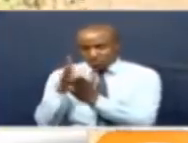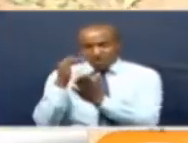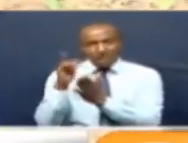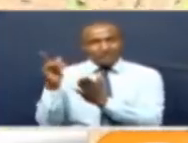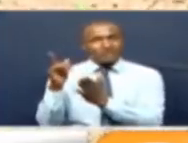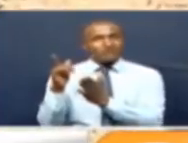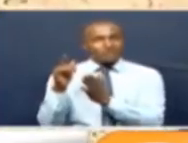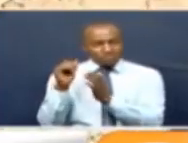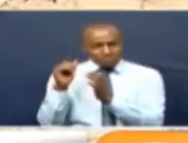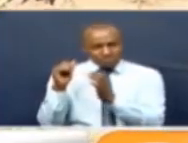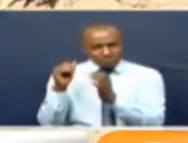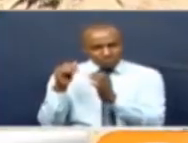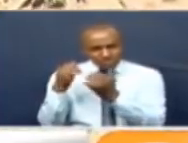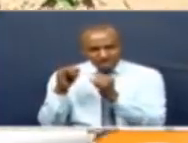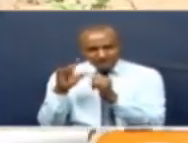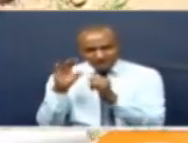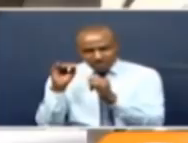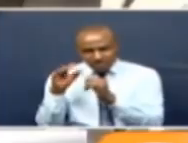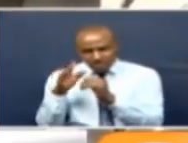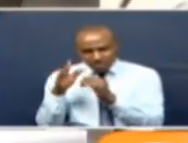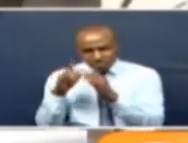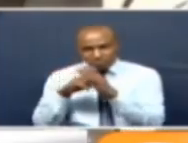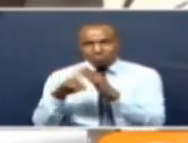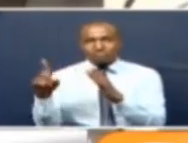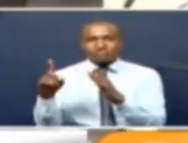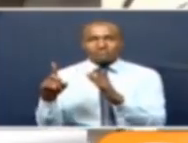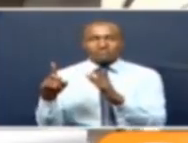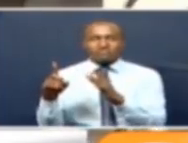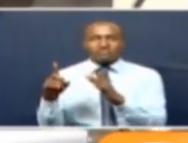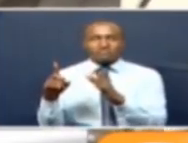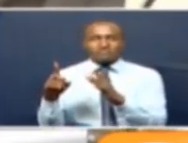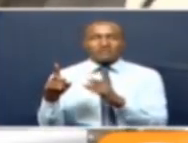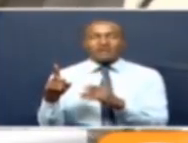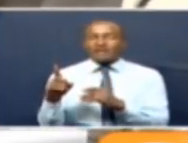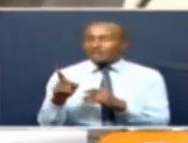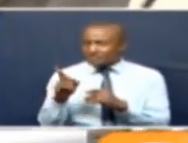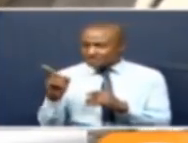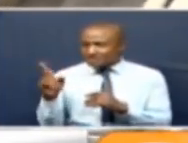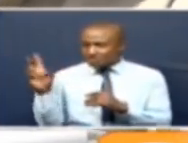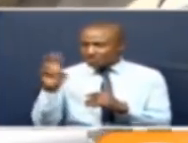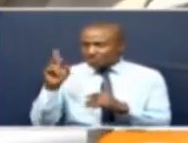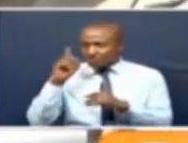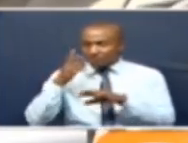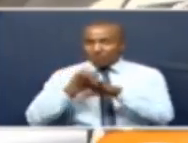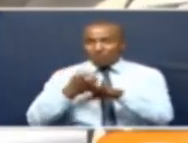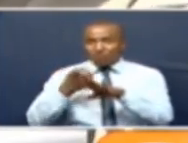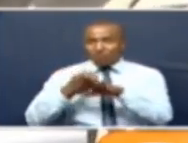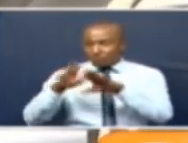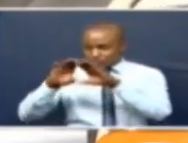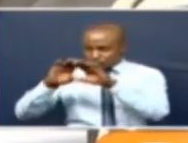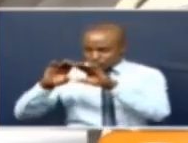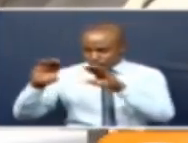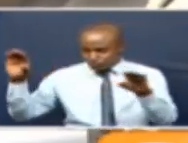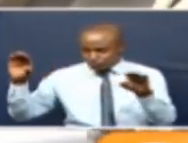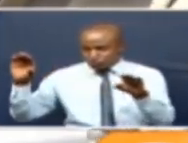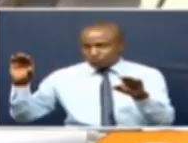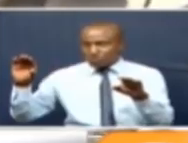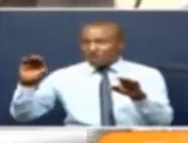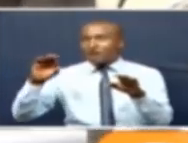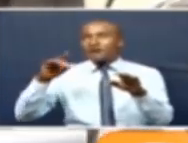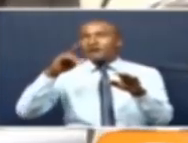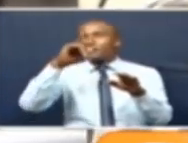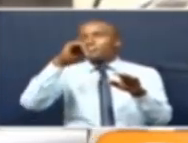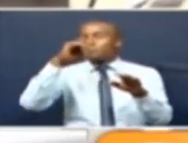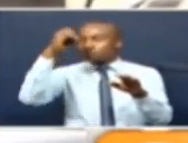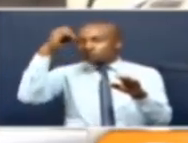ways of breaking out of the enclosure. She normally get a very long piece of wood and then lean on the fence